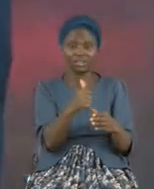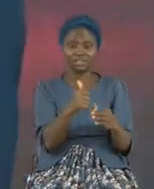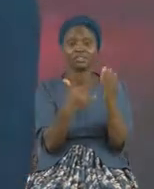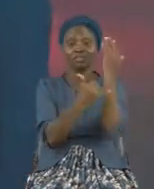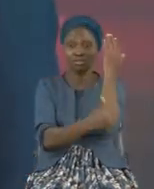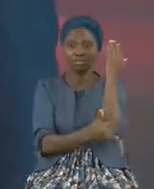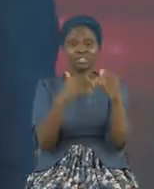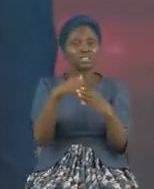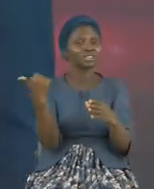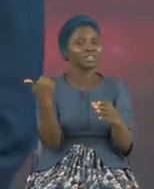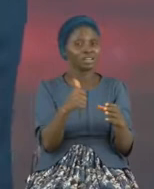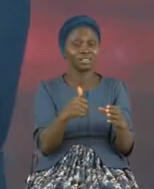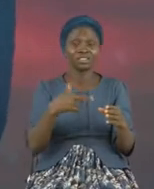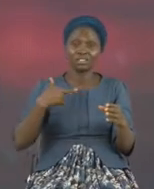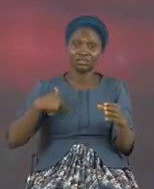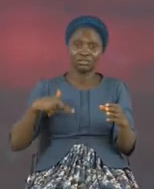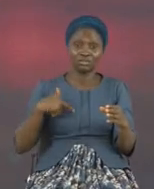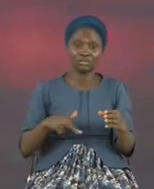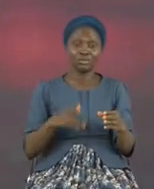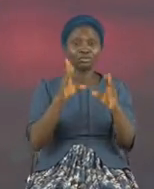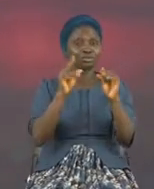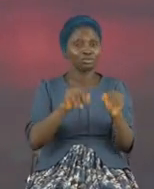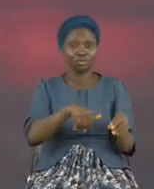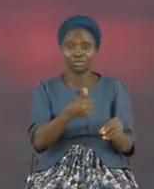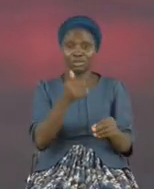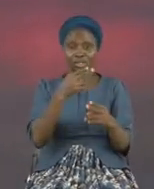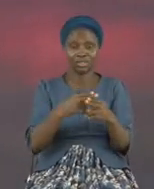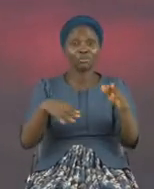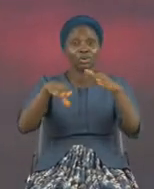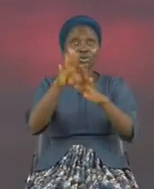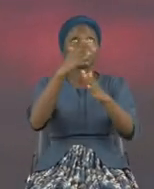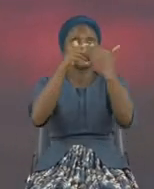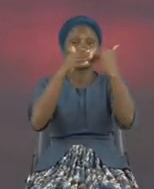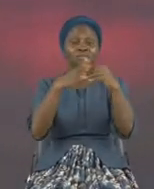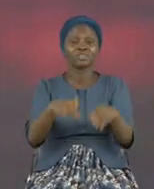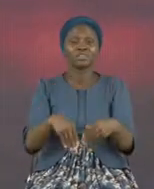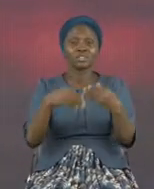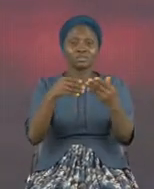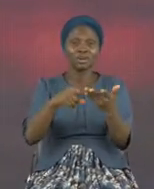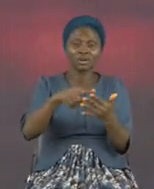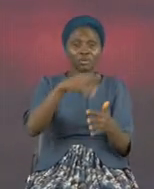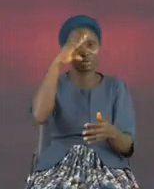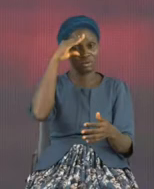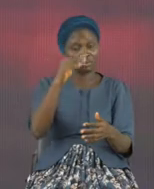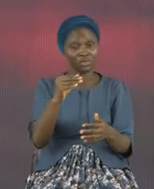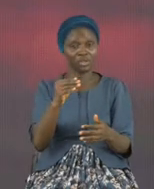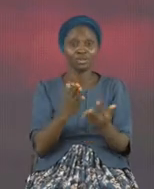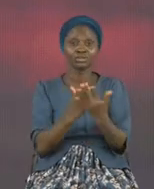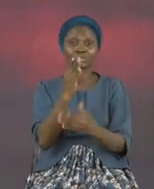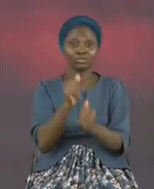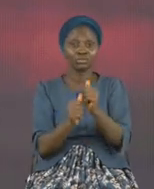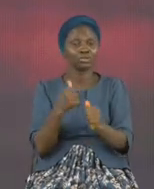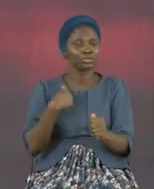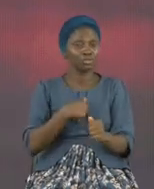religion, there's none other name under heaven given among men whereby we must